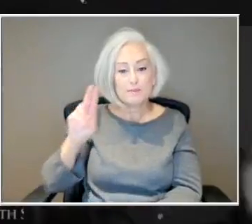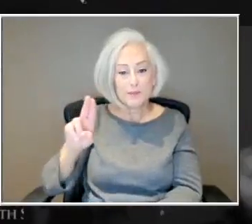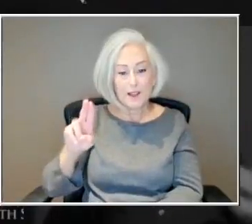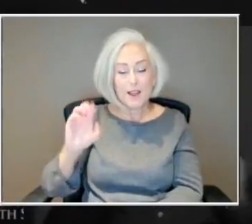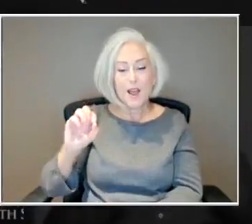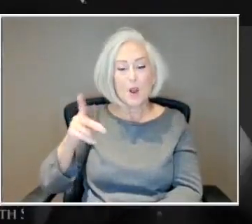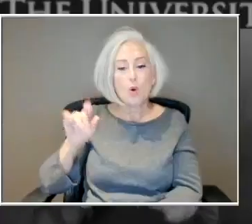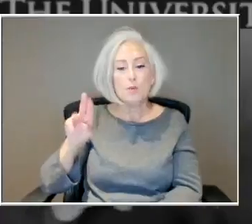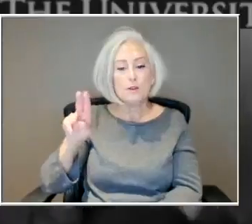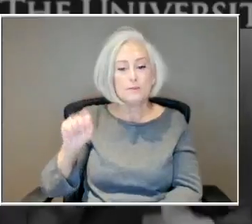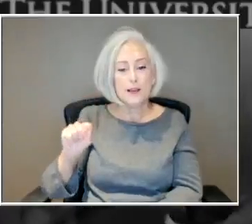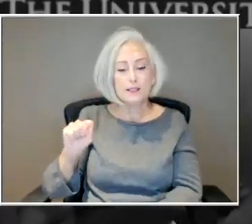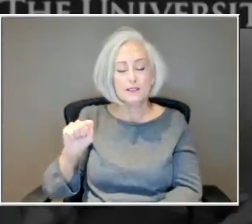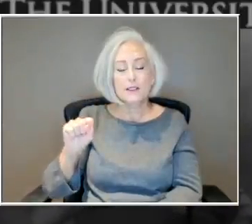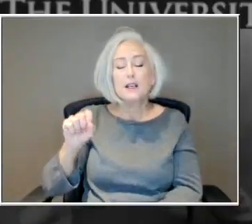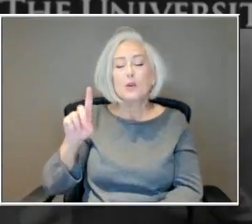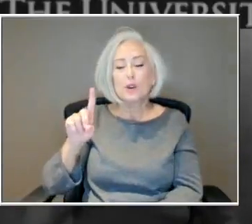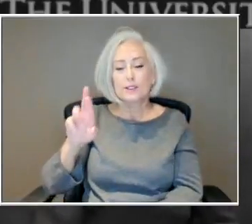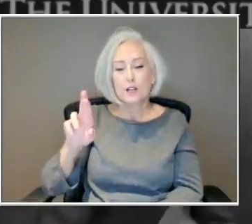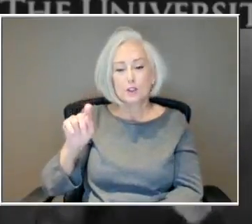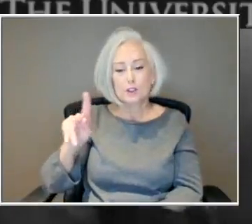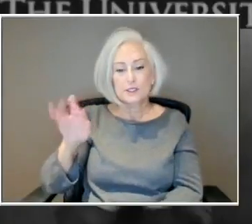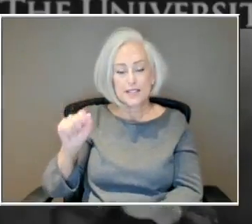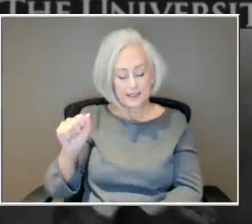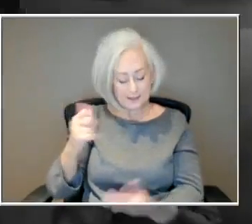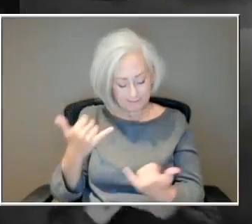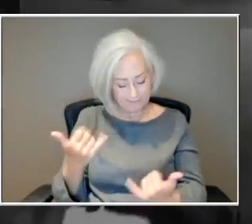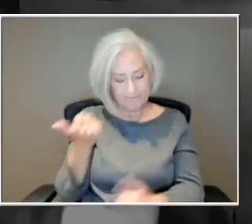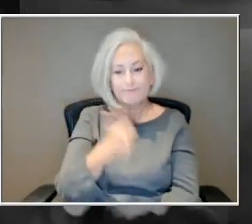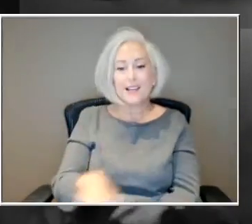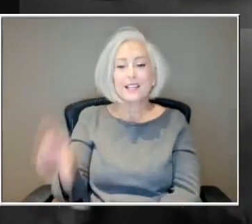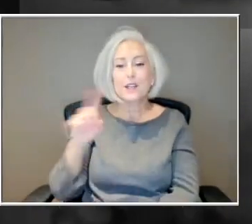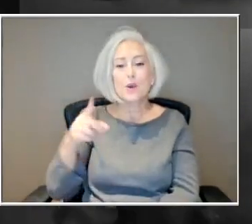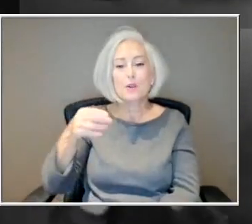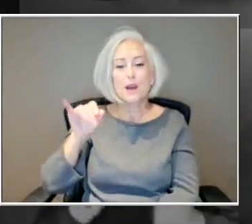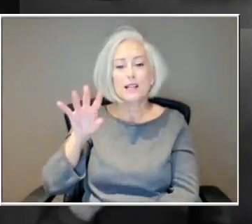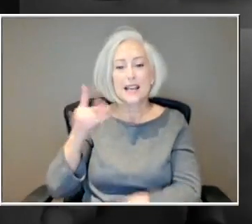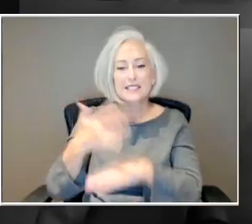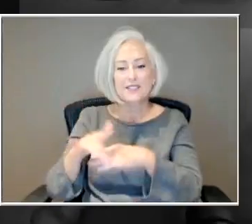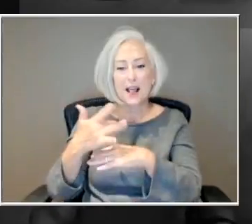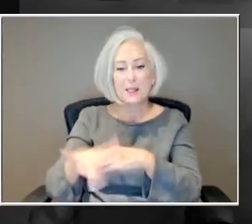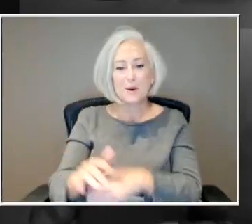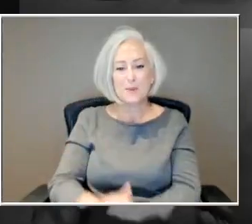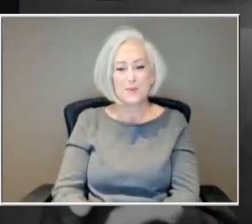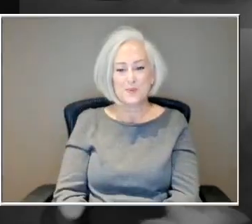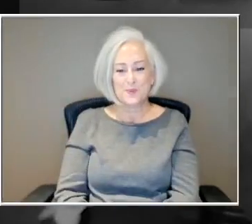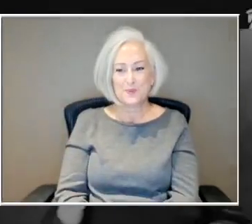Dr. Stites podcast. Now, everywhere podcasts are available.